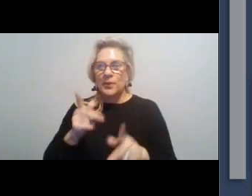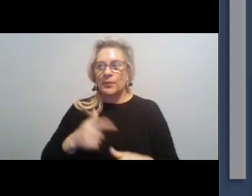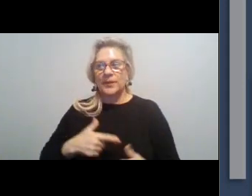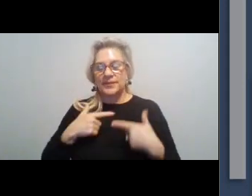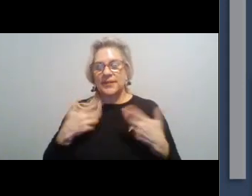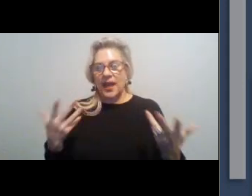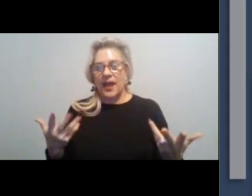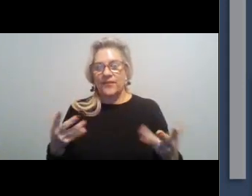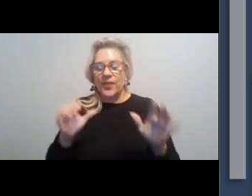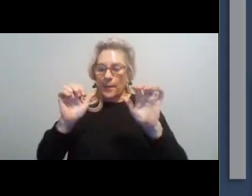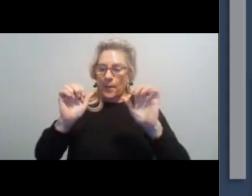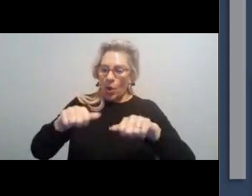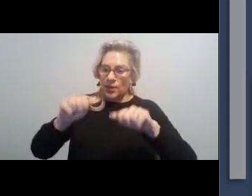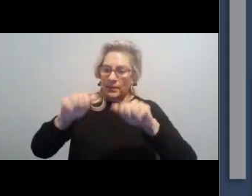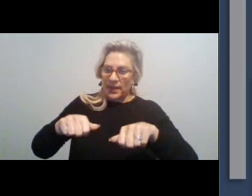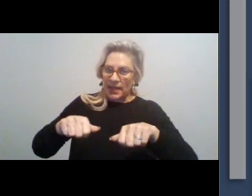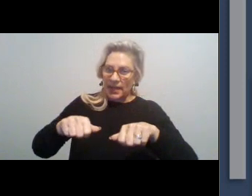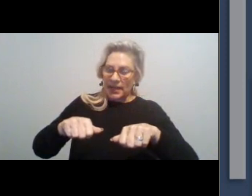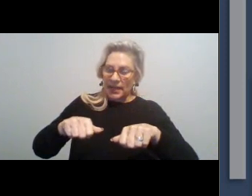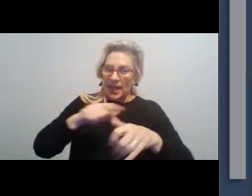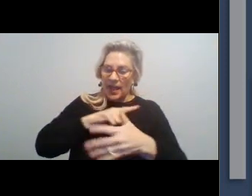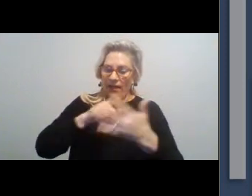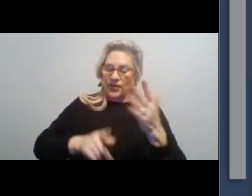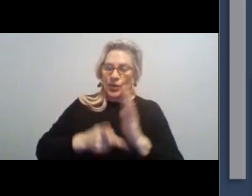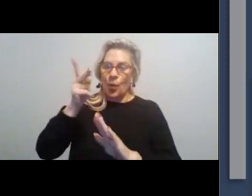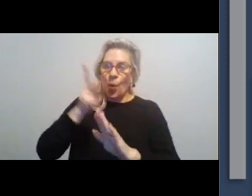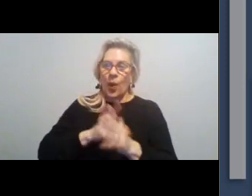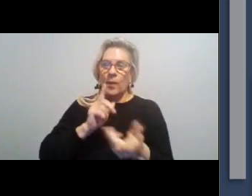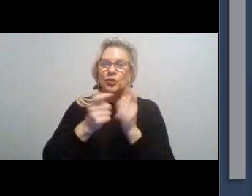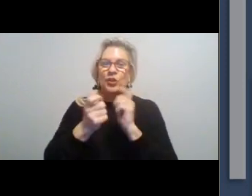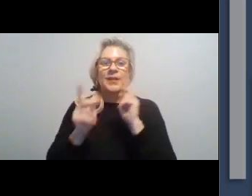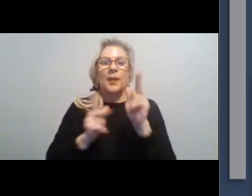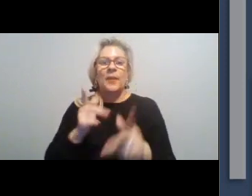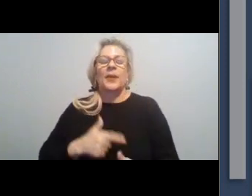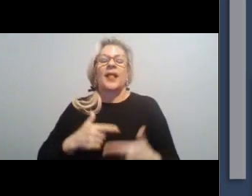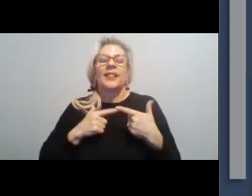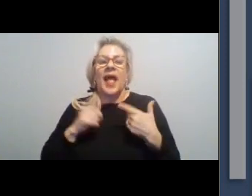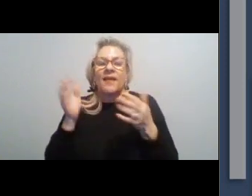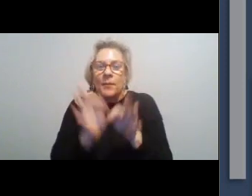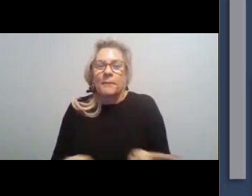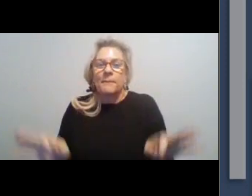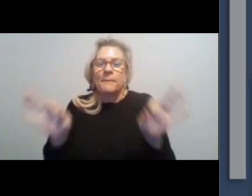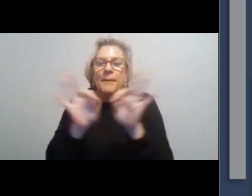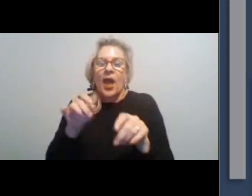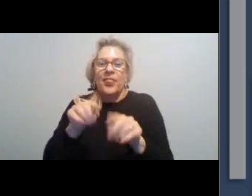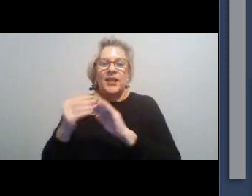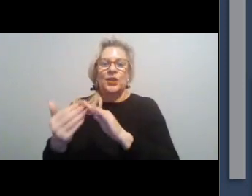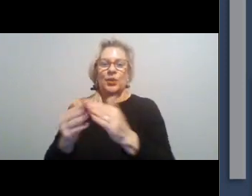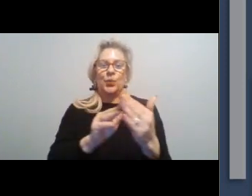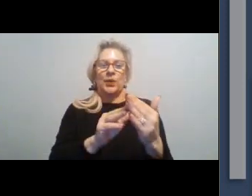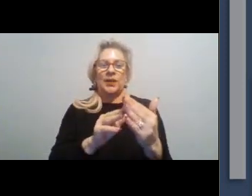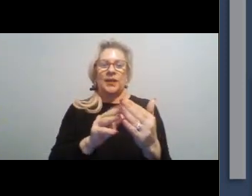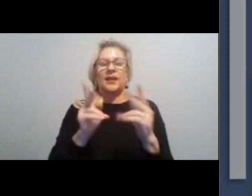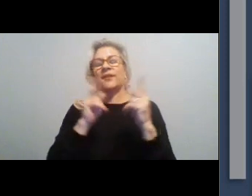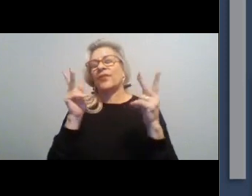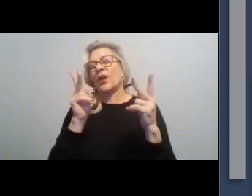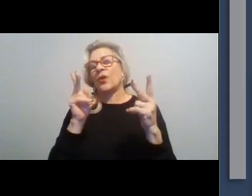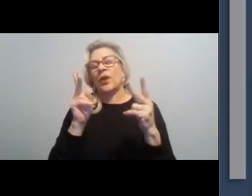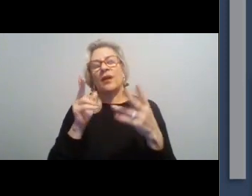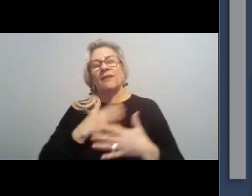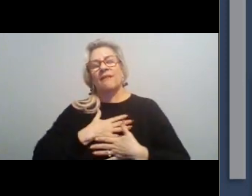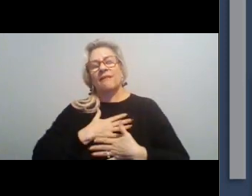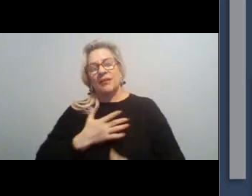The possibilities of these programs and changing these people's lives matter in these communities. And it's very heartwarming